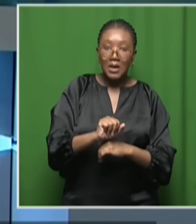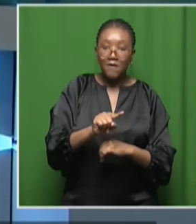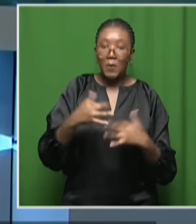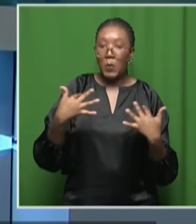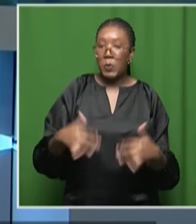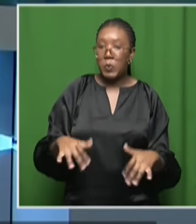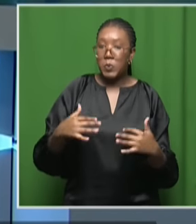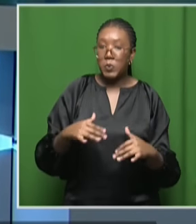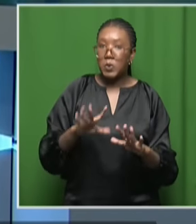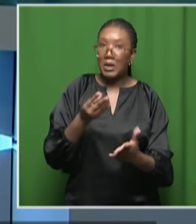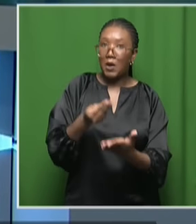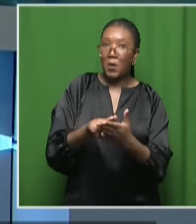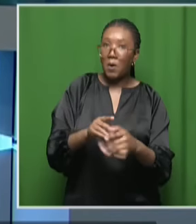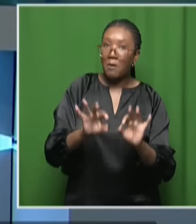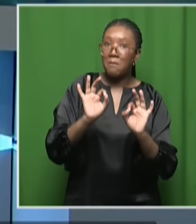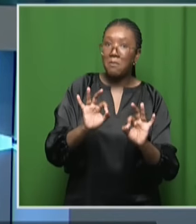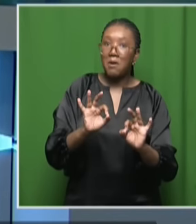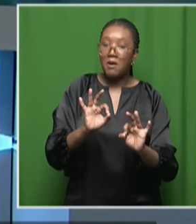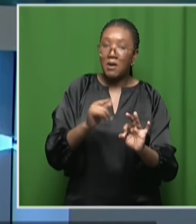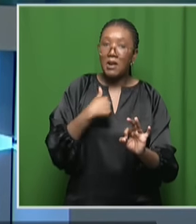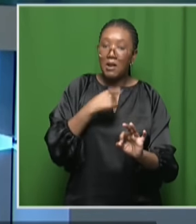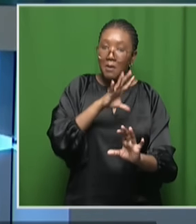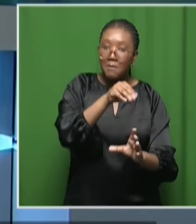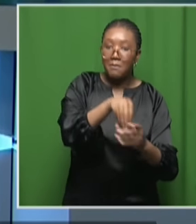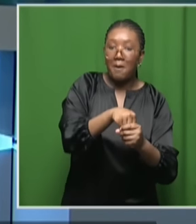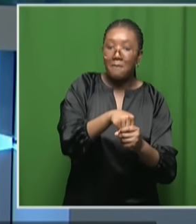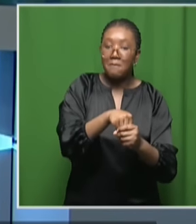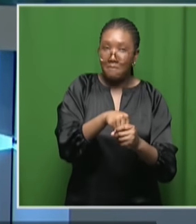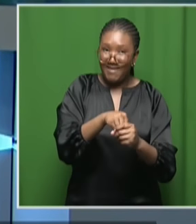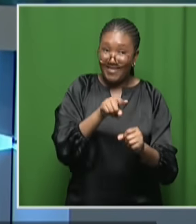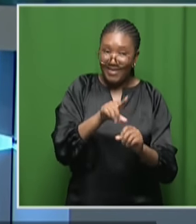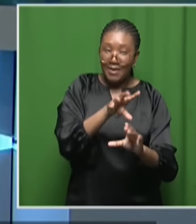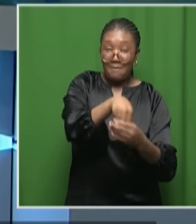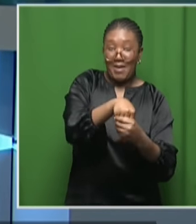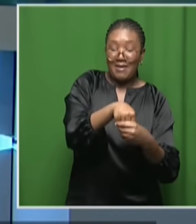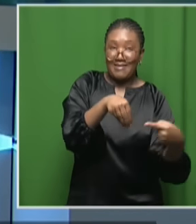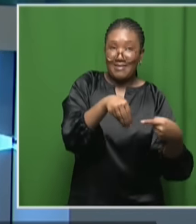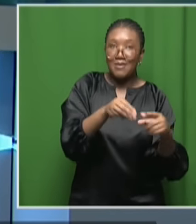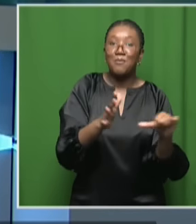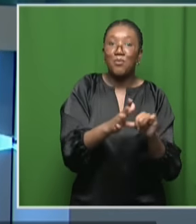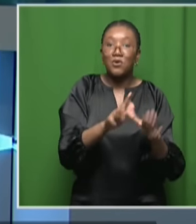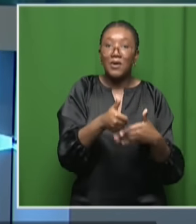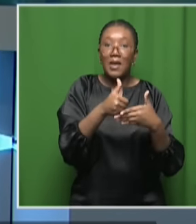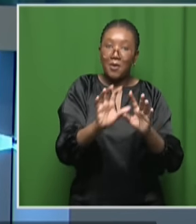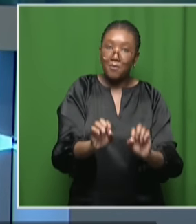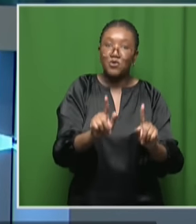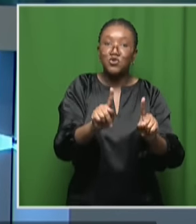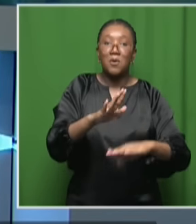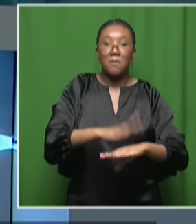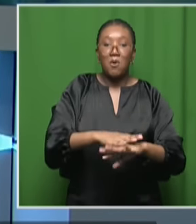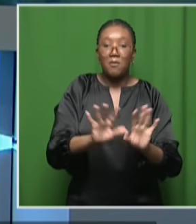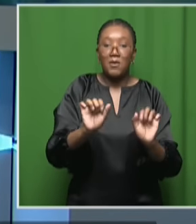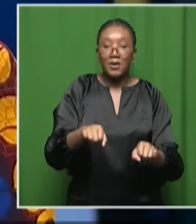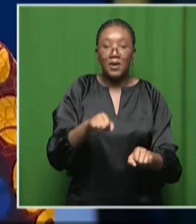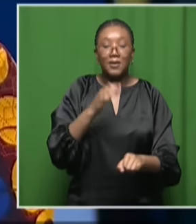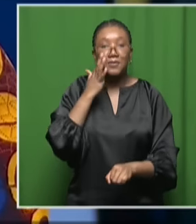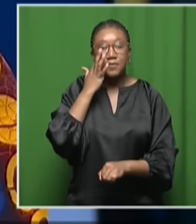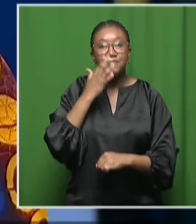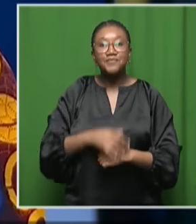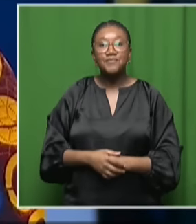economy, that is a result of our participation within platforms like the G20. But to answer your